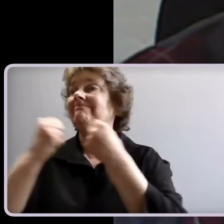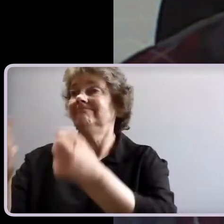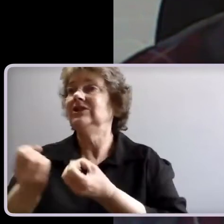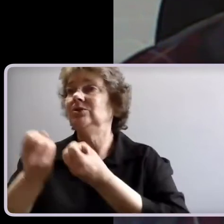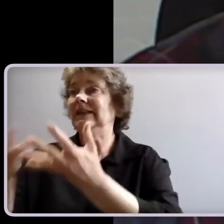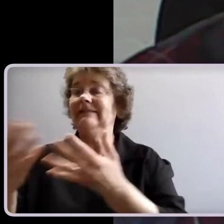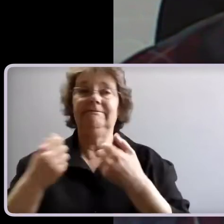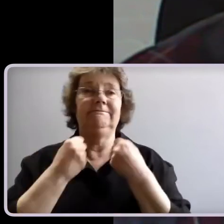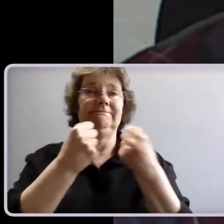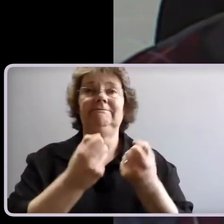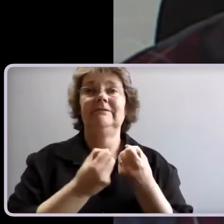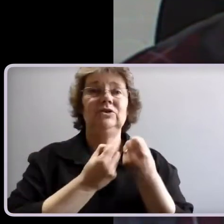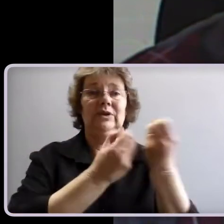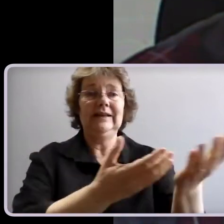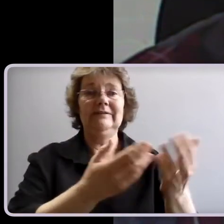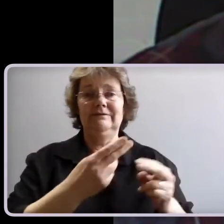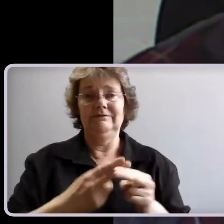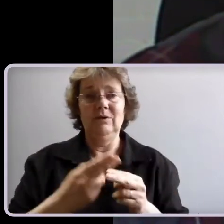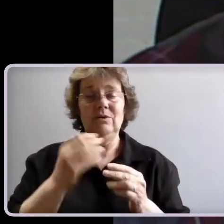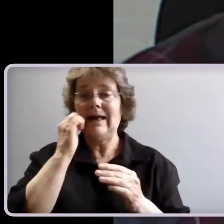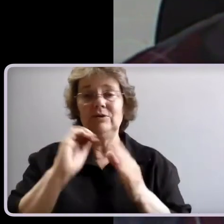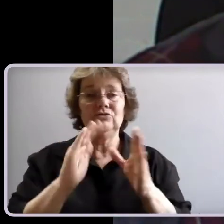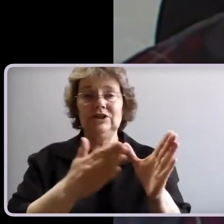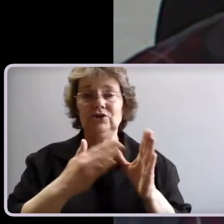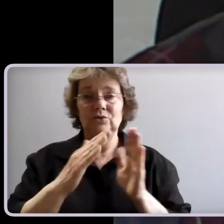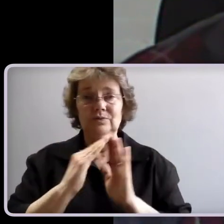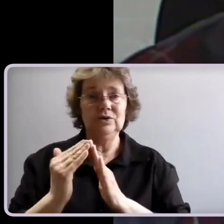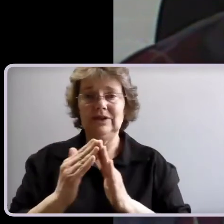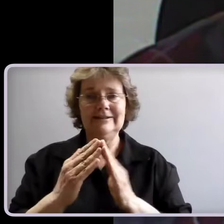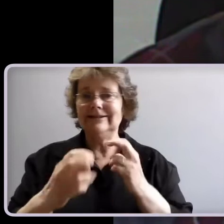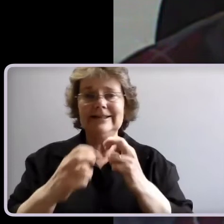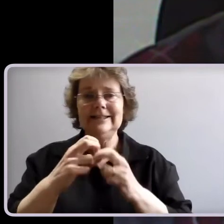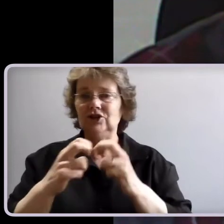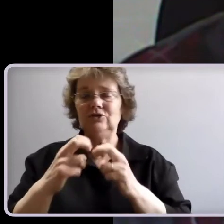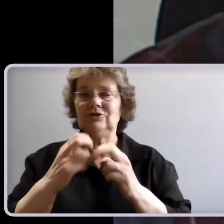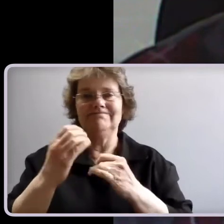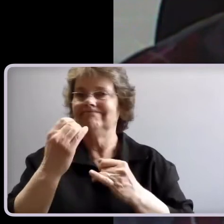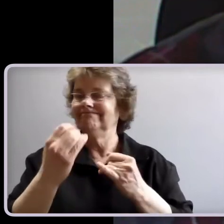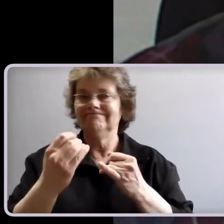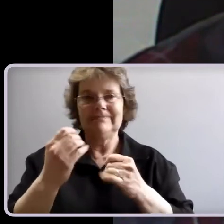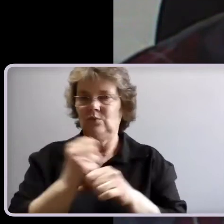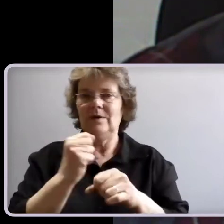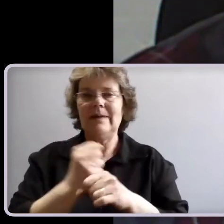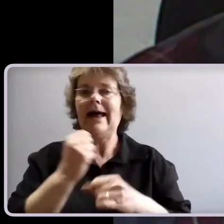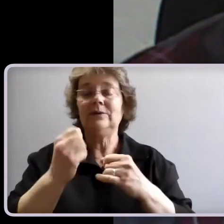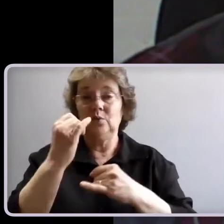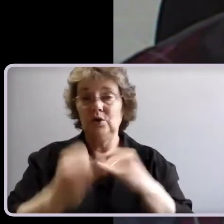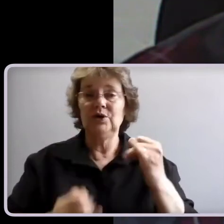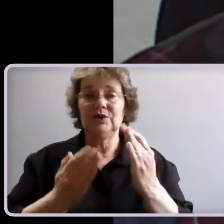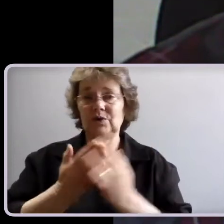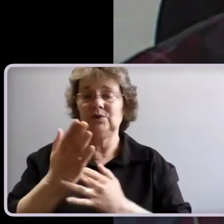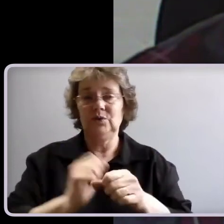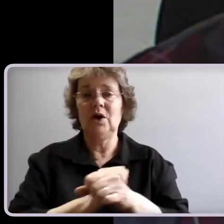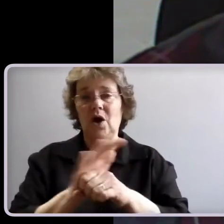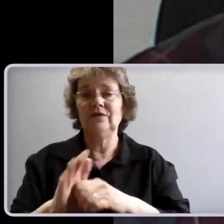was, all of the issues were made much, much worse through COVID. And I think it's important that when we talk